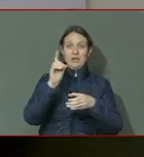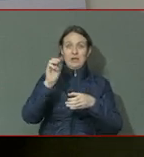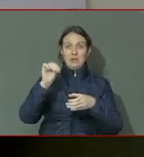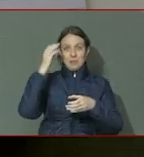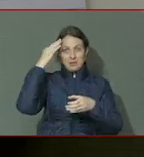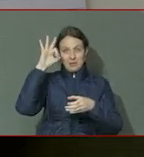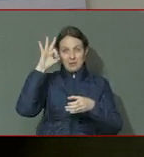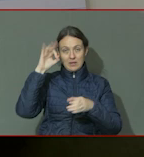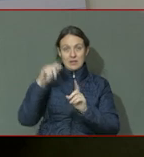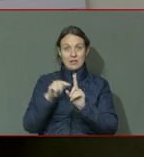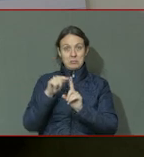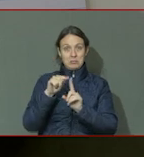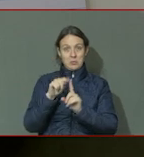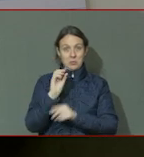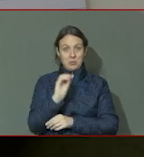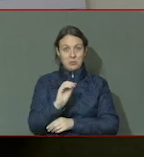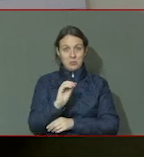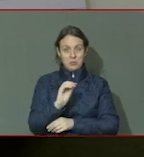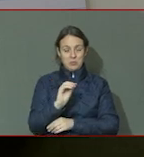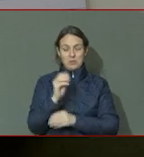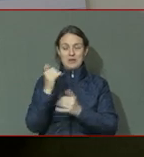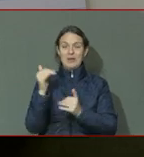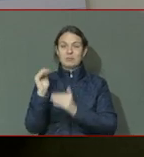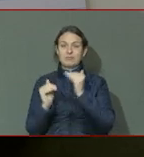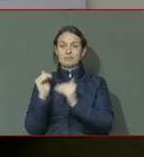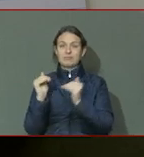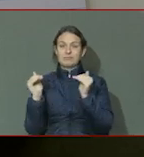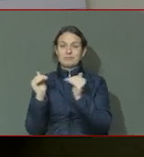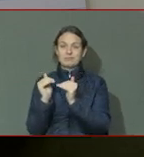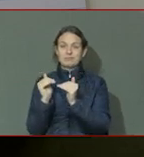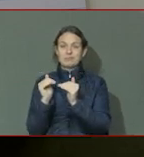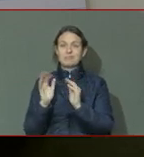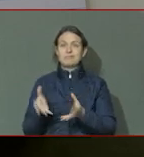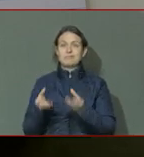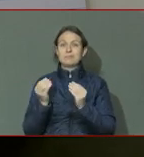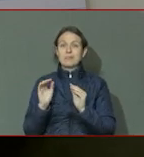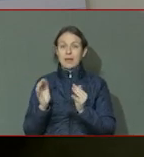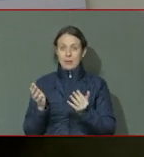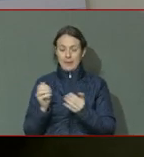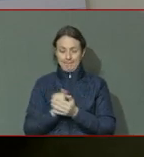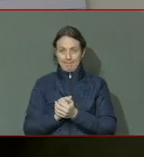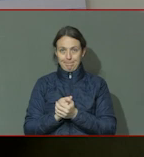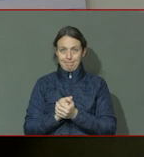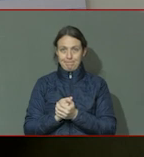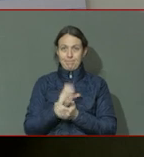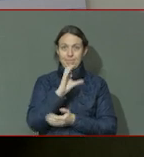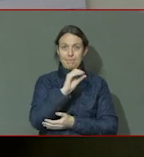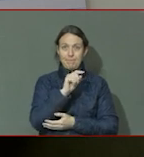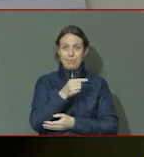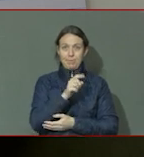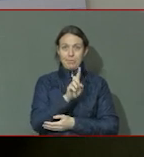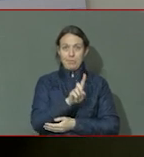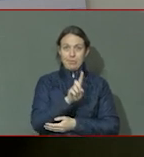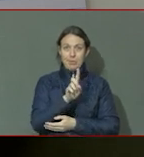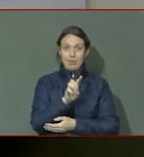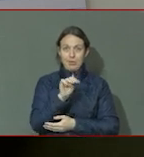Kelvin. Equilibrium is reached according to the following balanced equation. It is found that